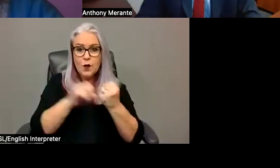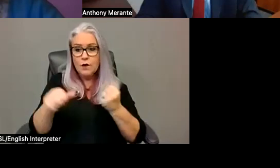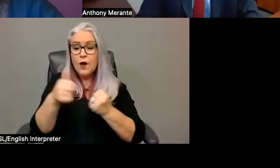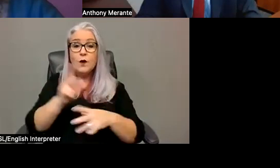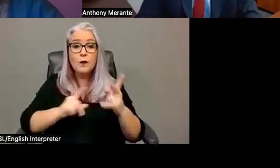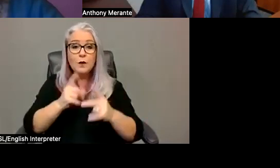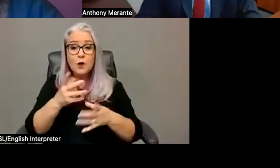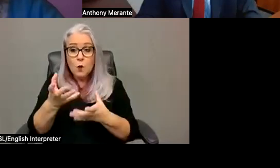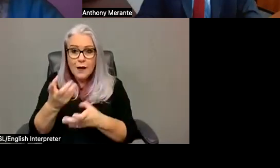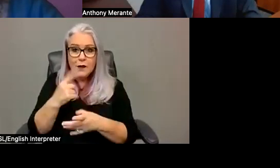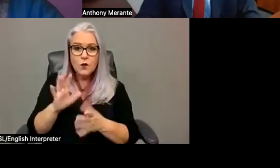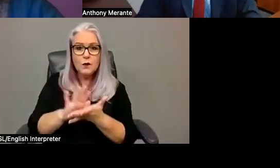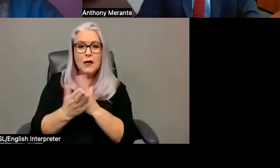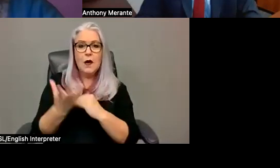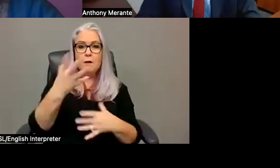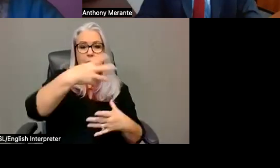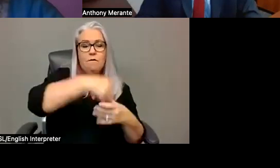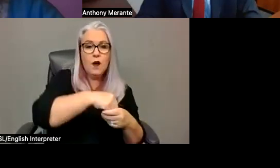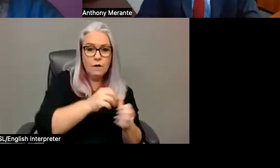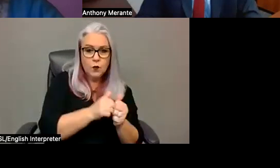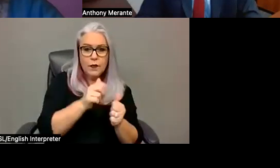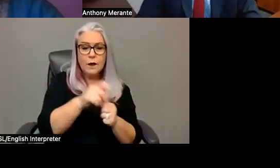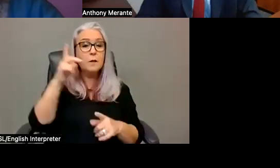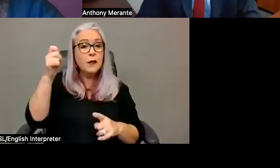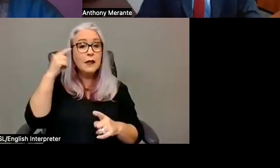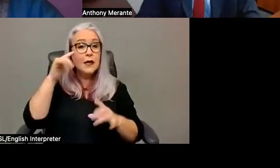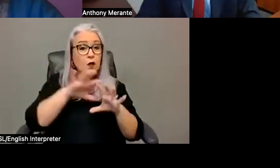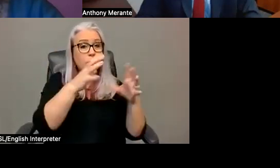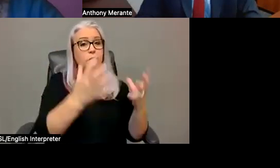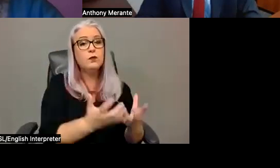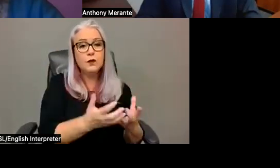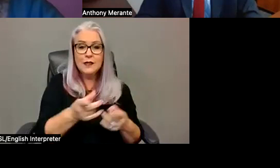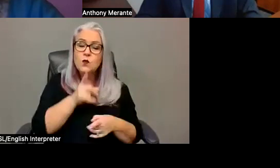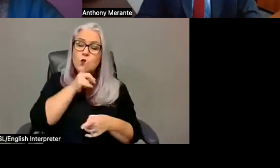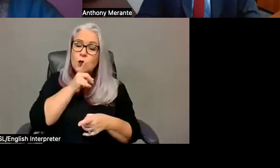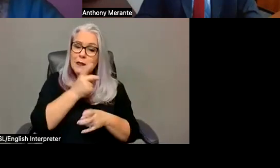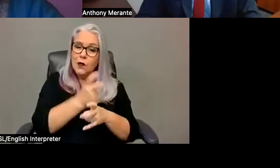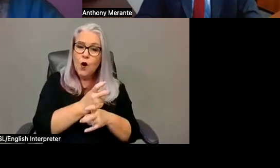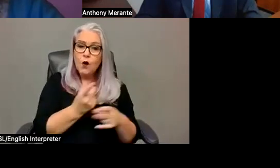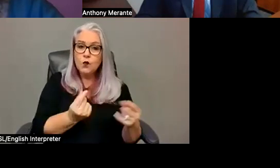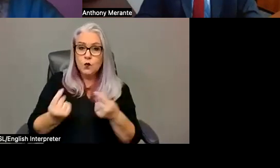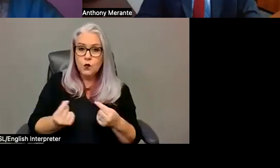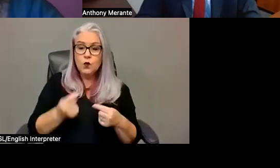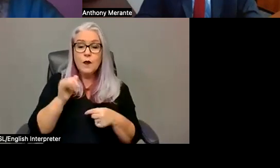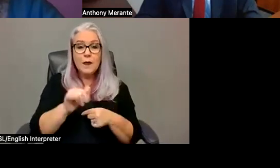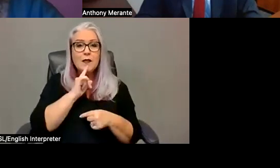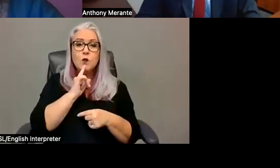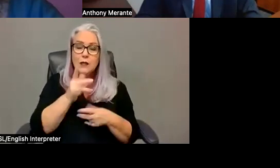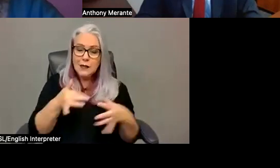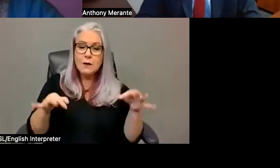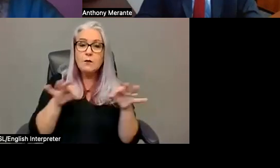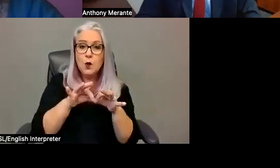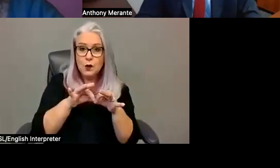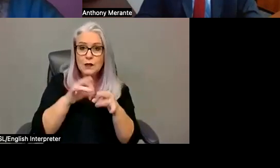involved in the political sphere. It's very difficult to do. That is the key issue, one of the key